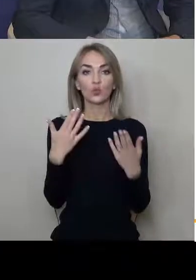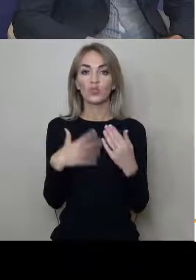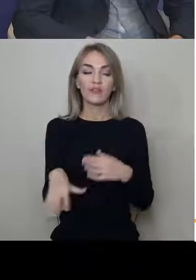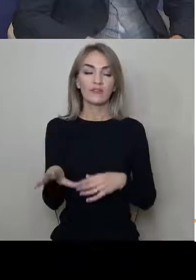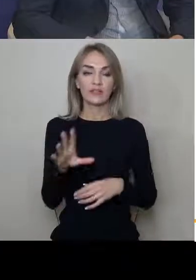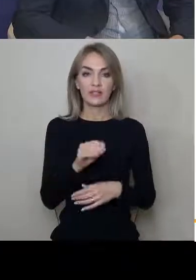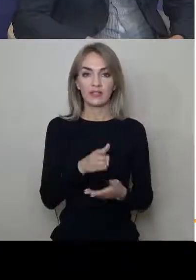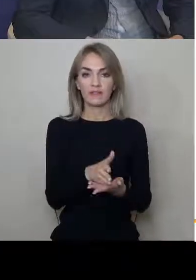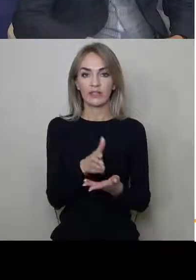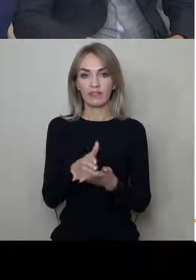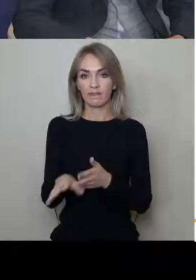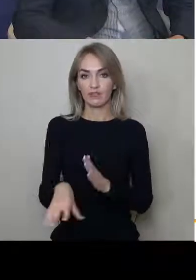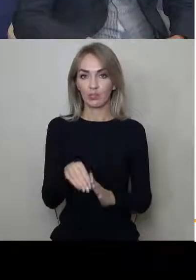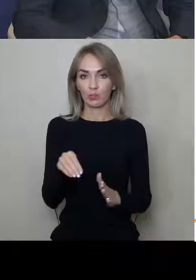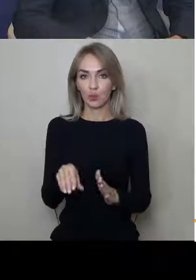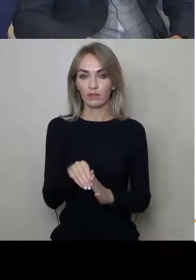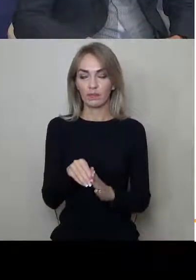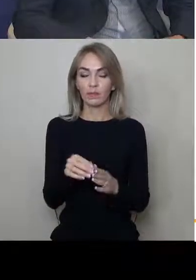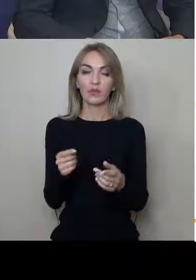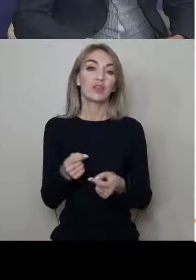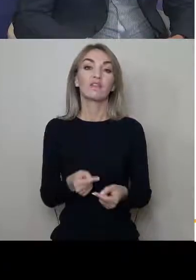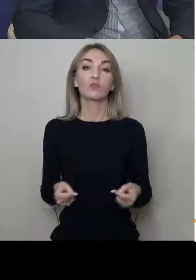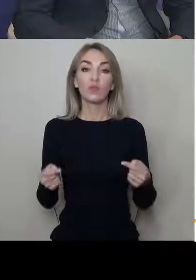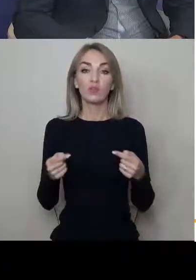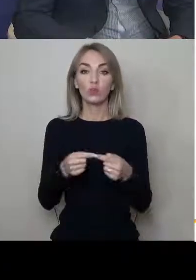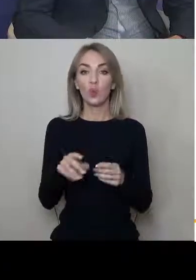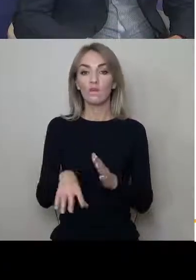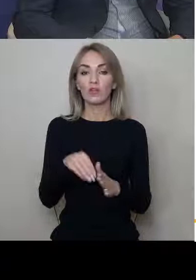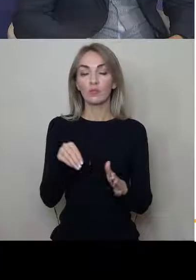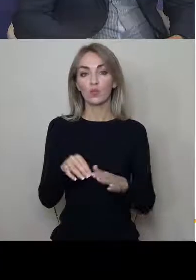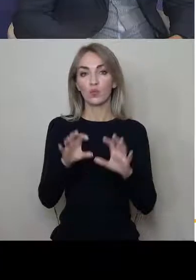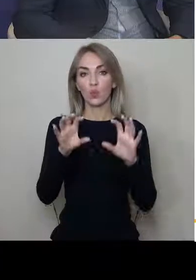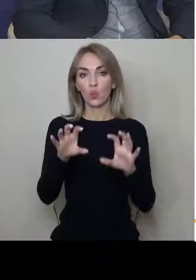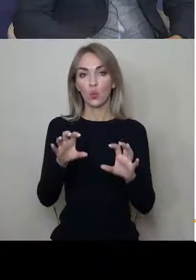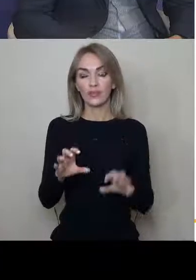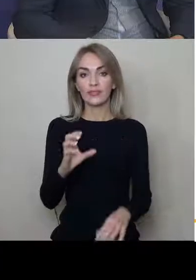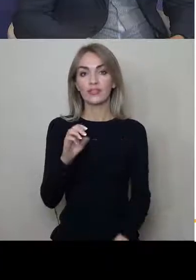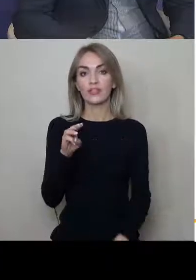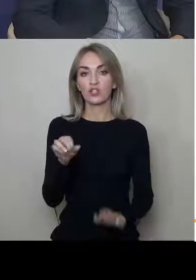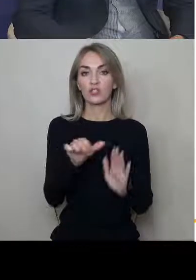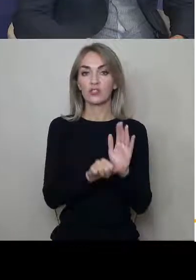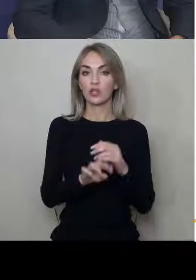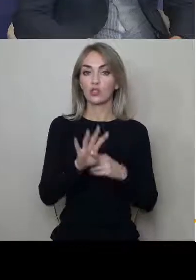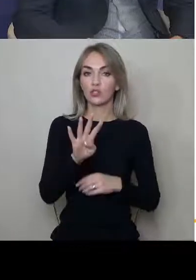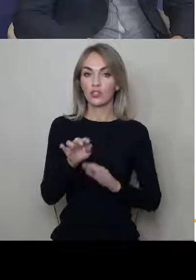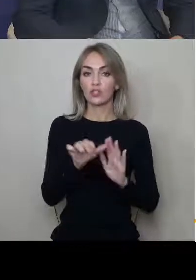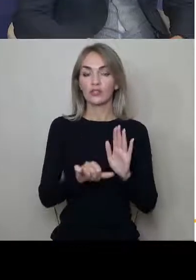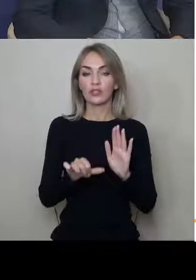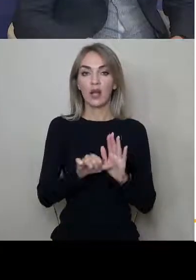just articles that deal with all types of elections. Articles